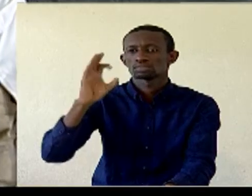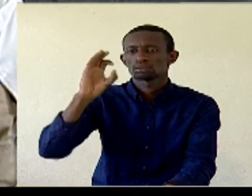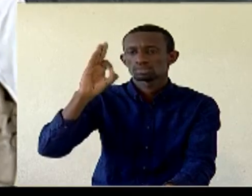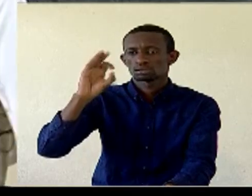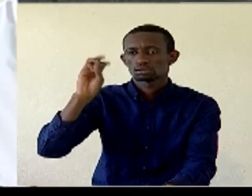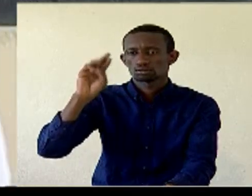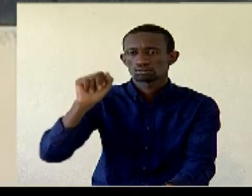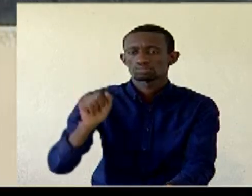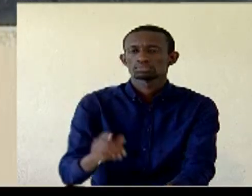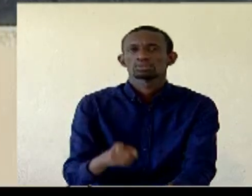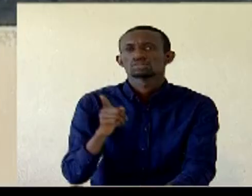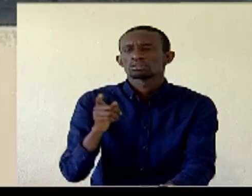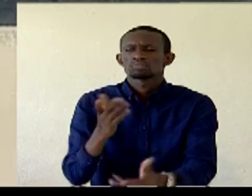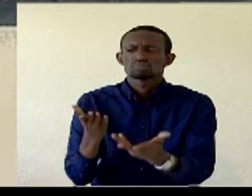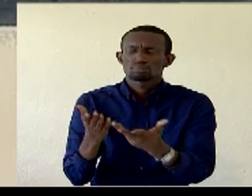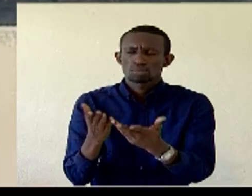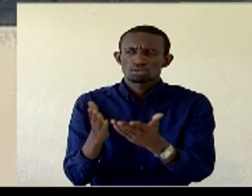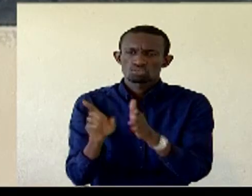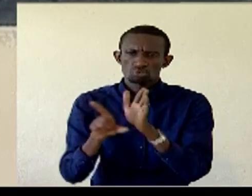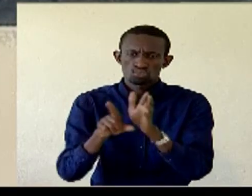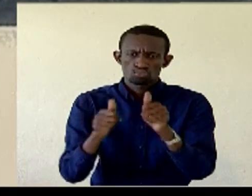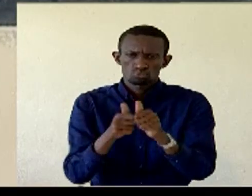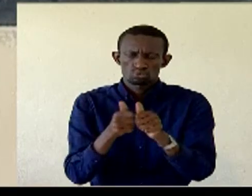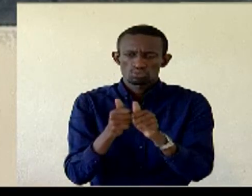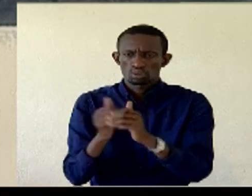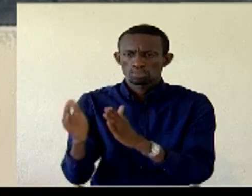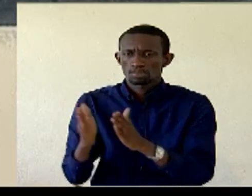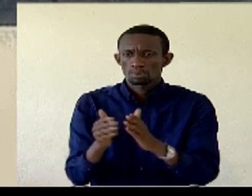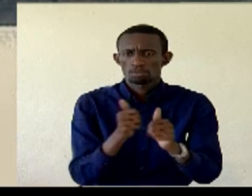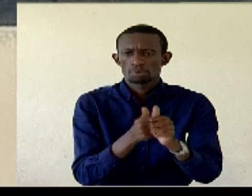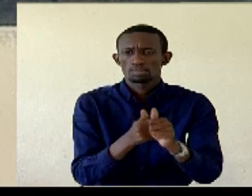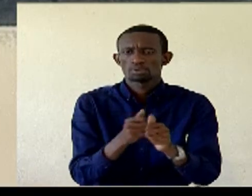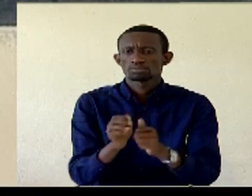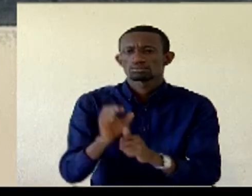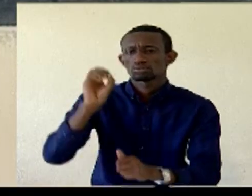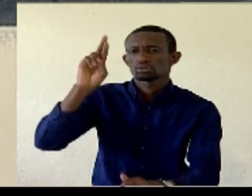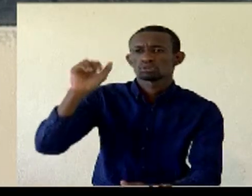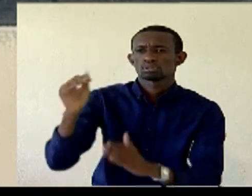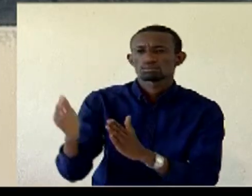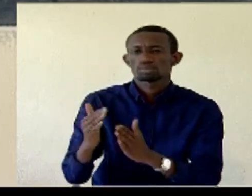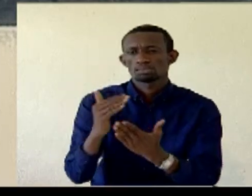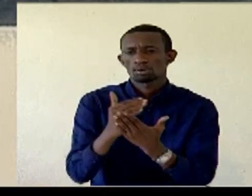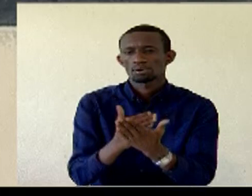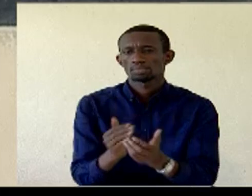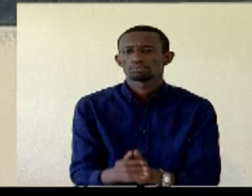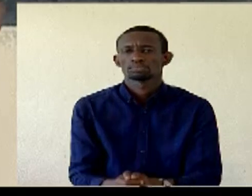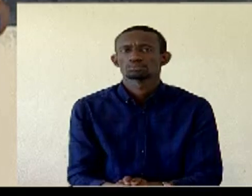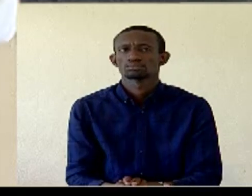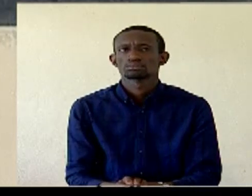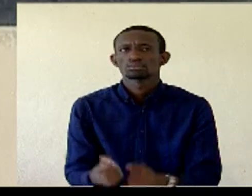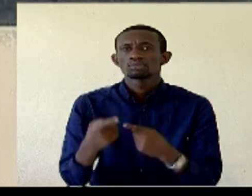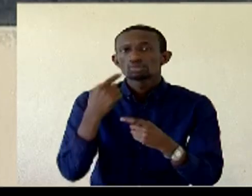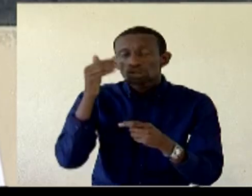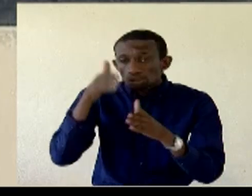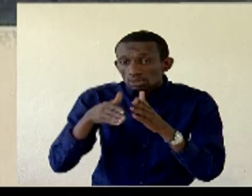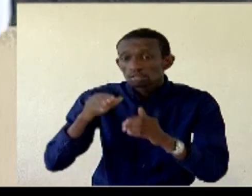is the order of the basicity. So when we go to the in solution form, that is in water,